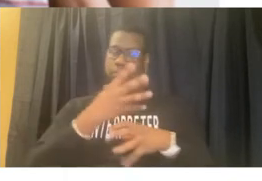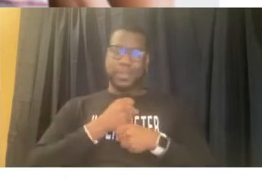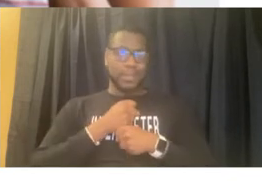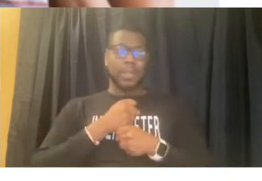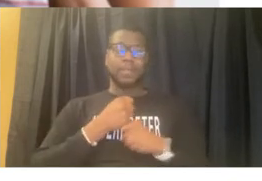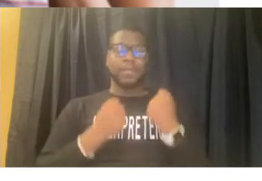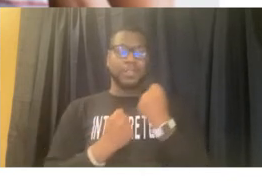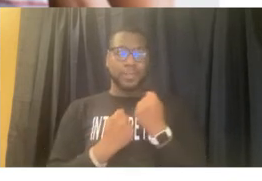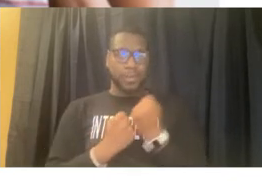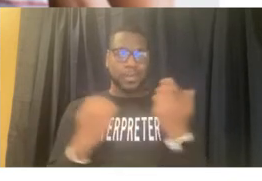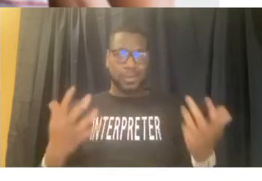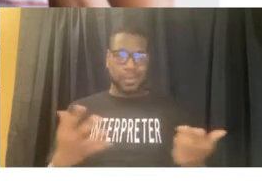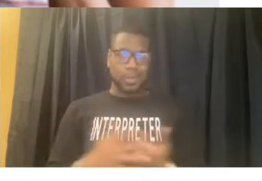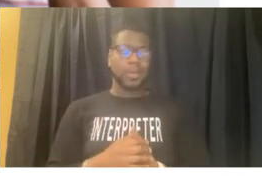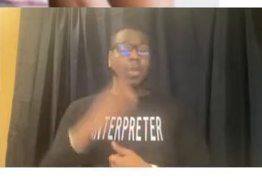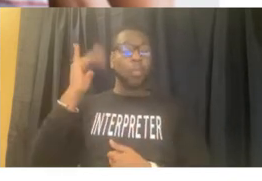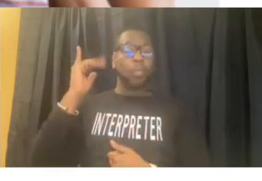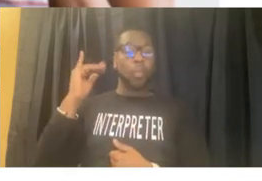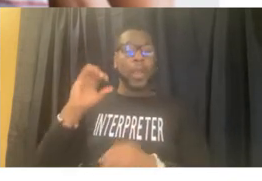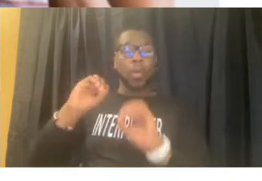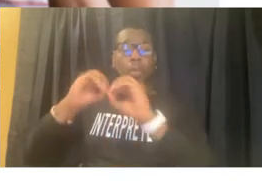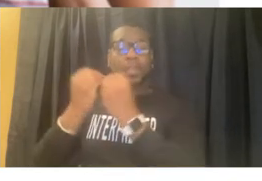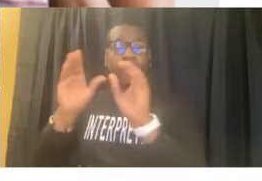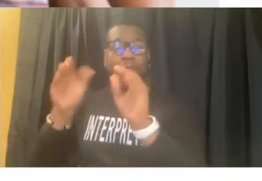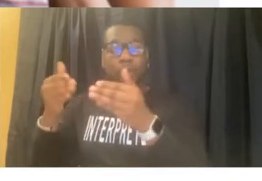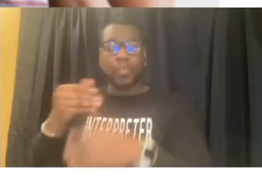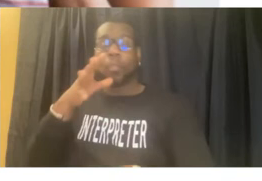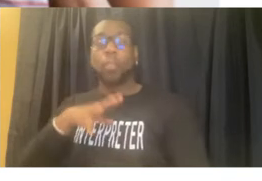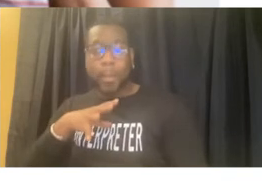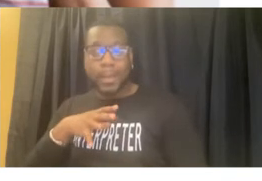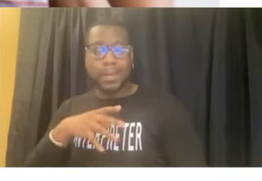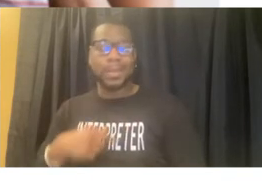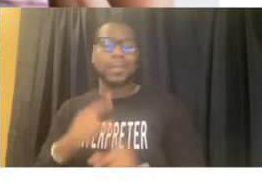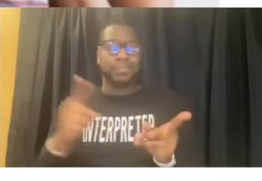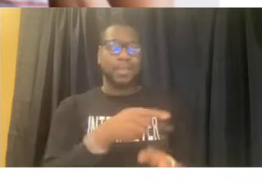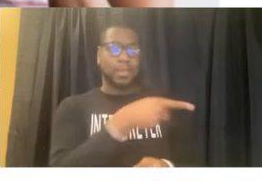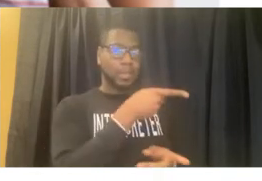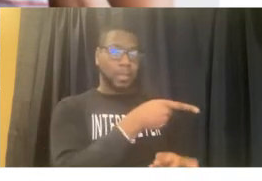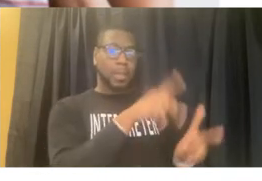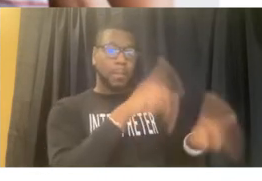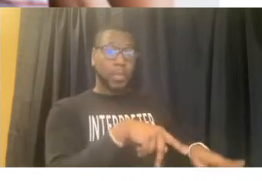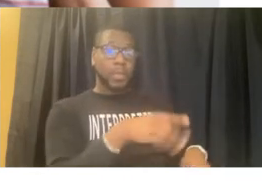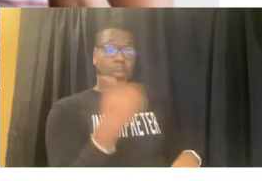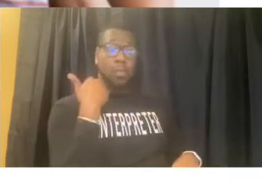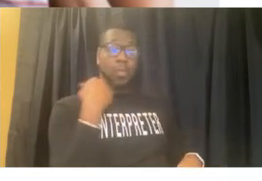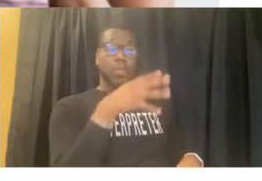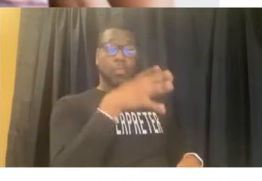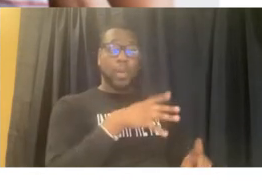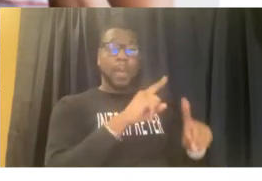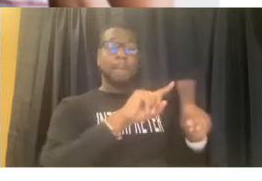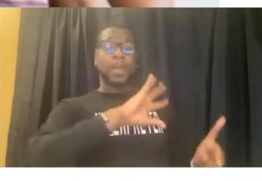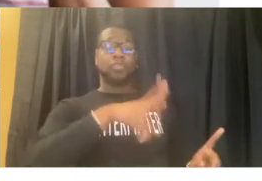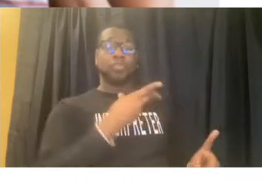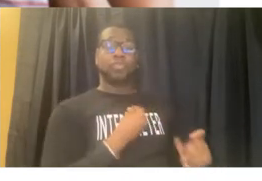you for the last 5 years, I can no longer support you. So that can be a very large barrier of like, well, if I come out, maybe